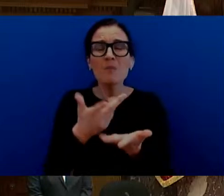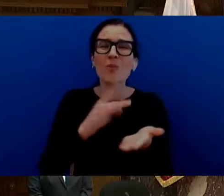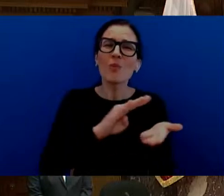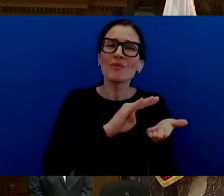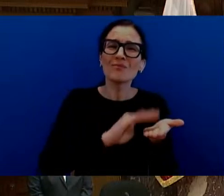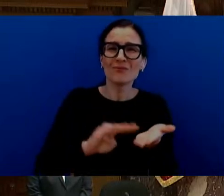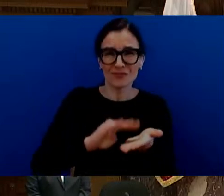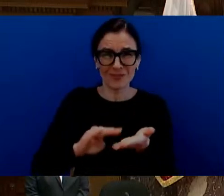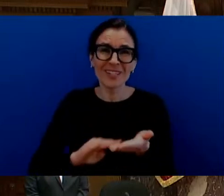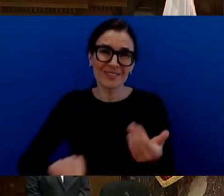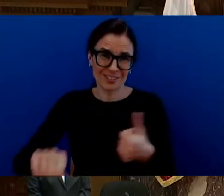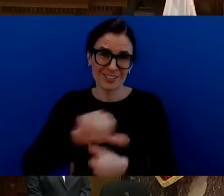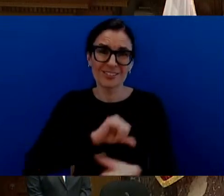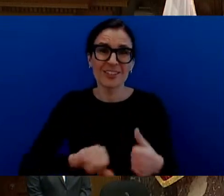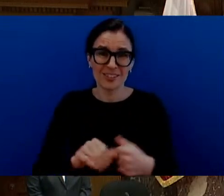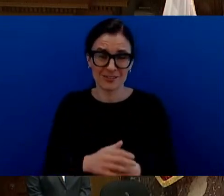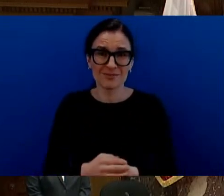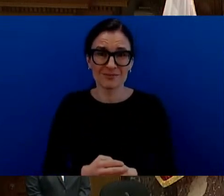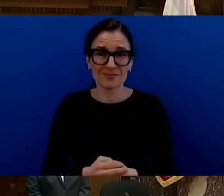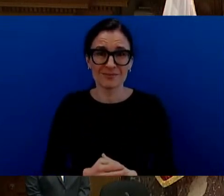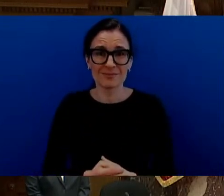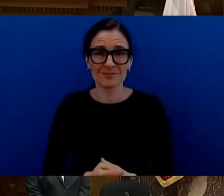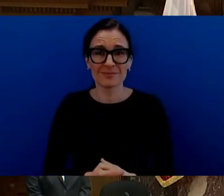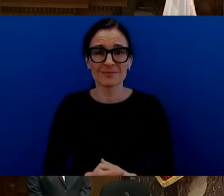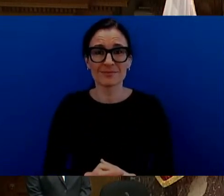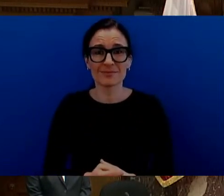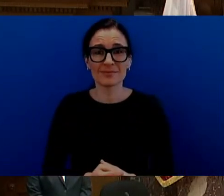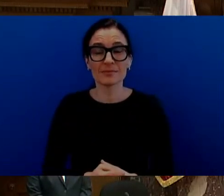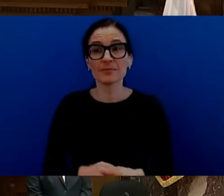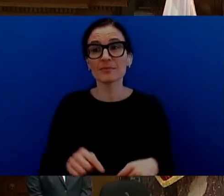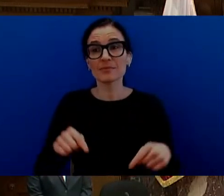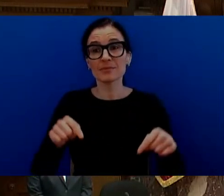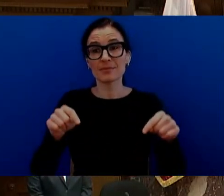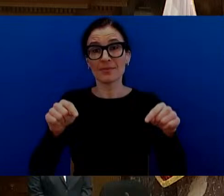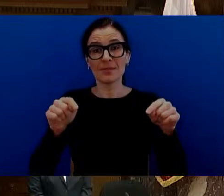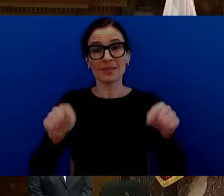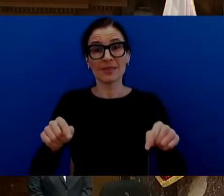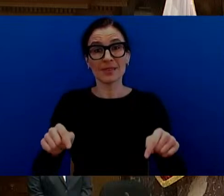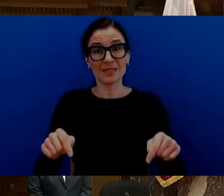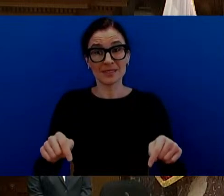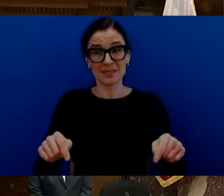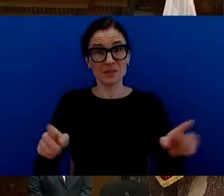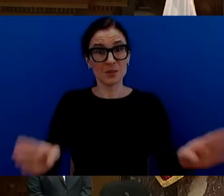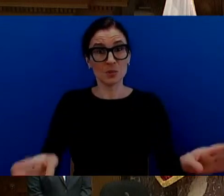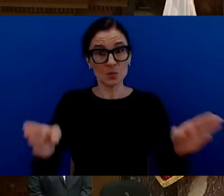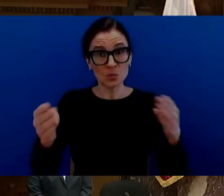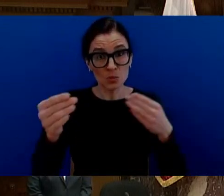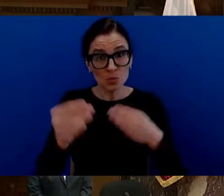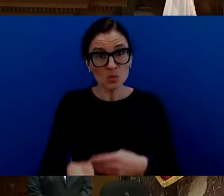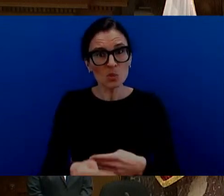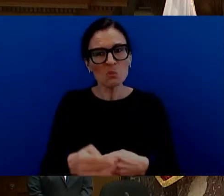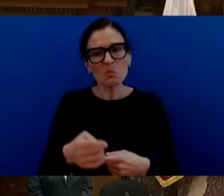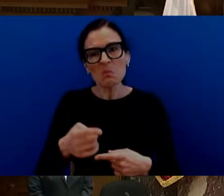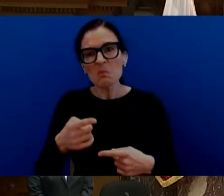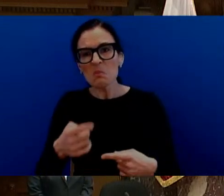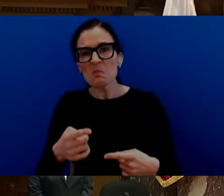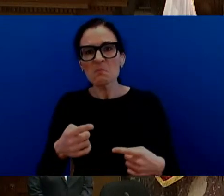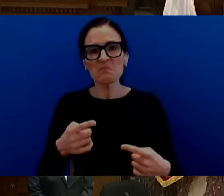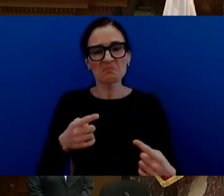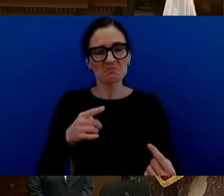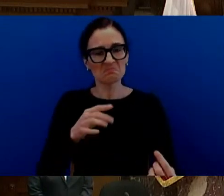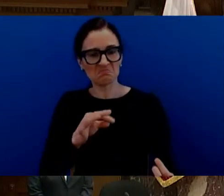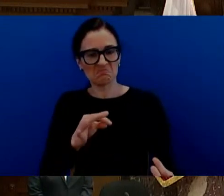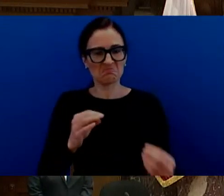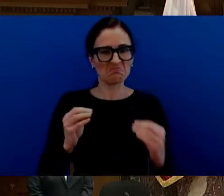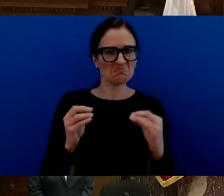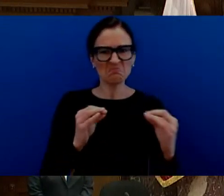for any judgment, any anger, because all that is poison. It worked for